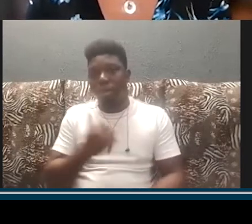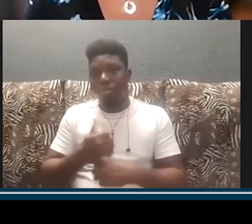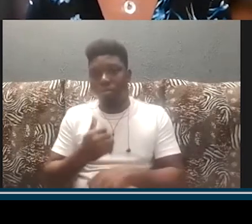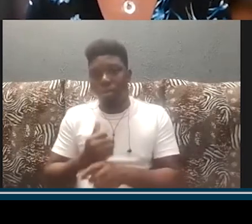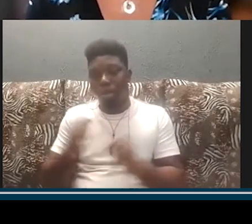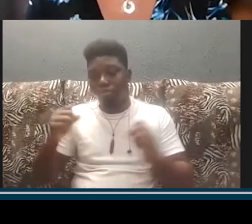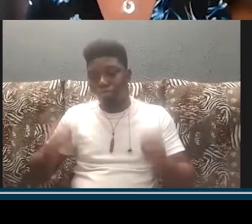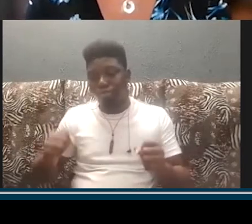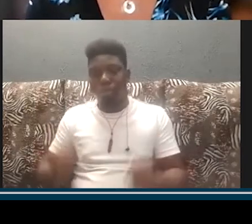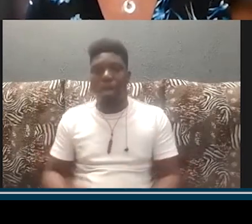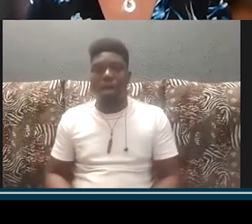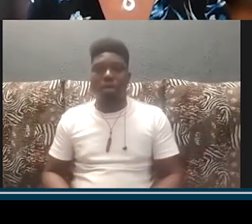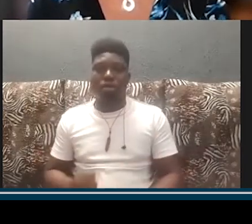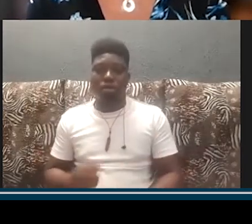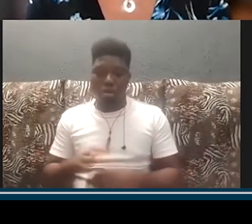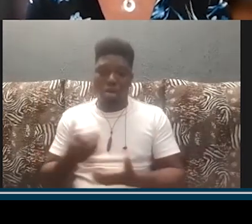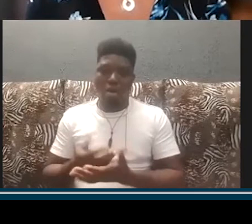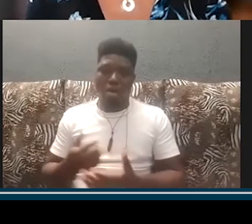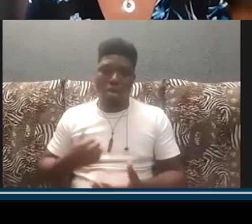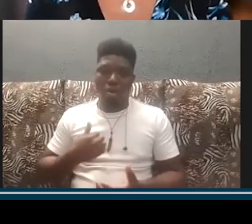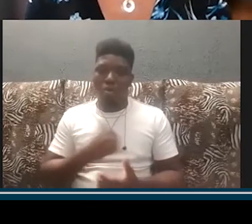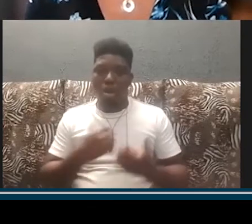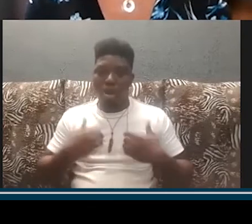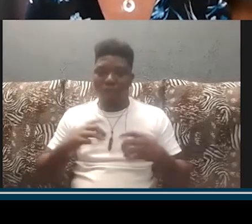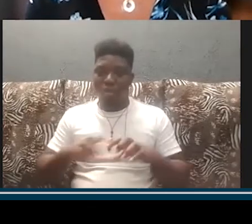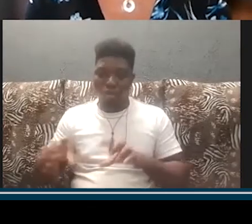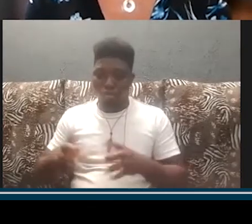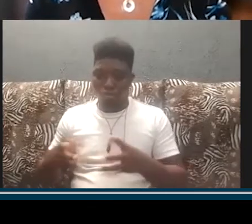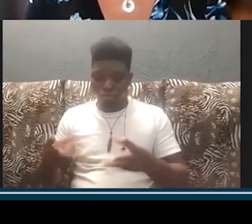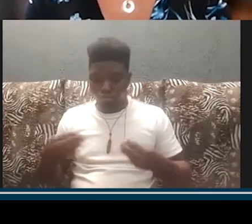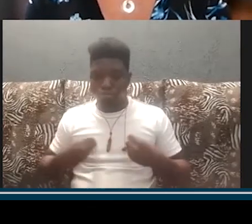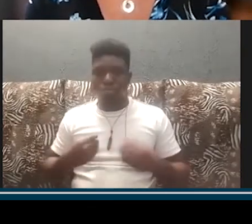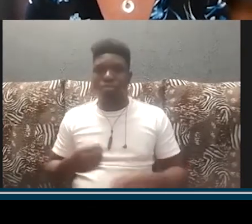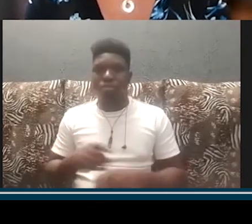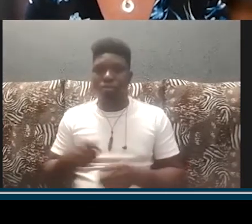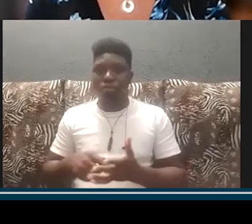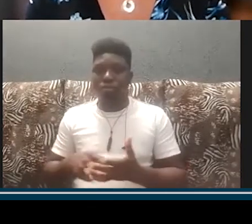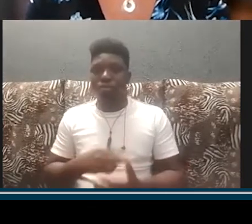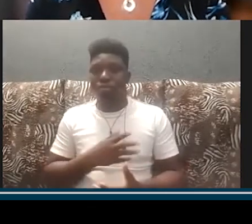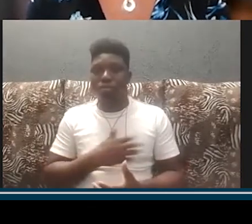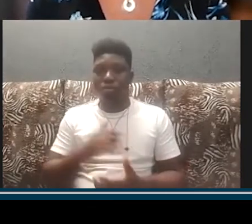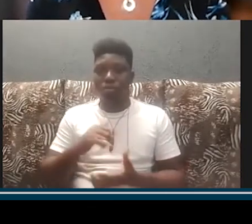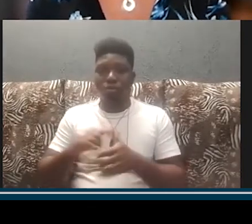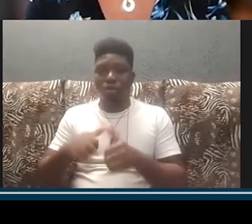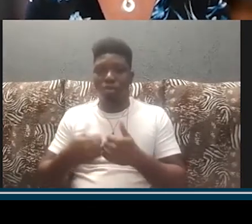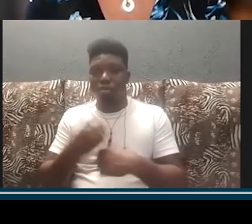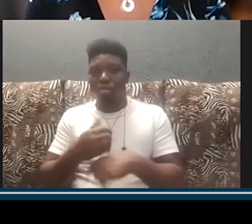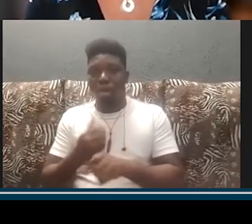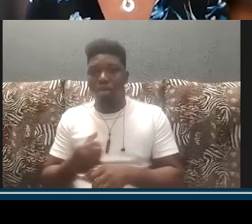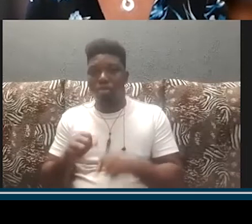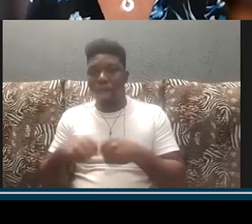we have to accommodate this and that and this. It's how do we make our society and our workplace and our home more convenient